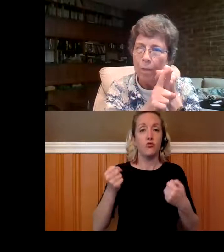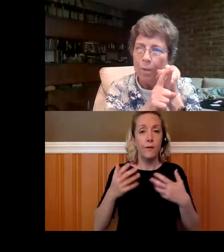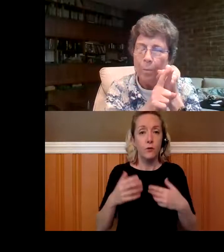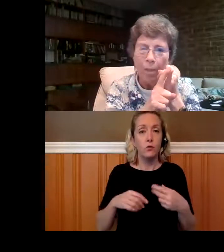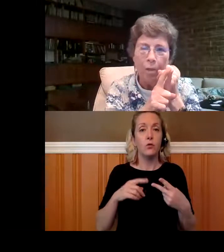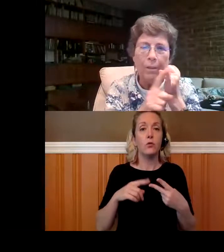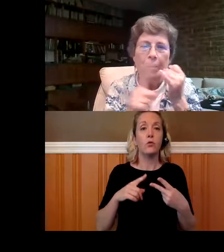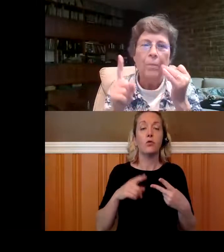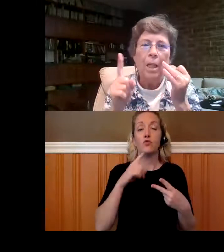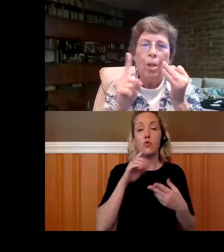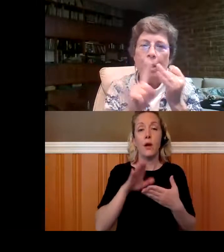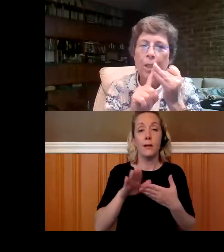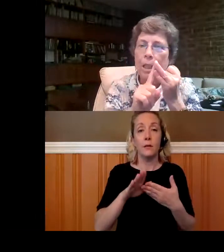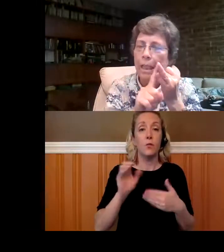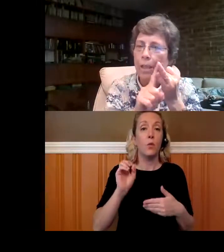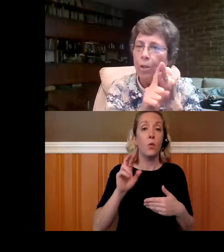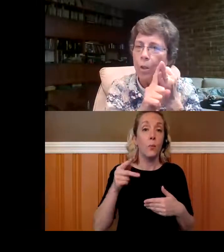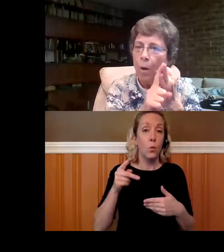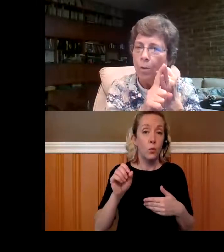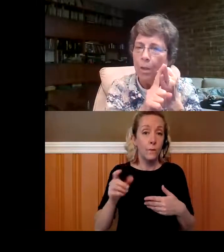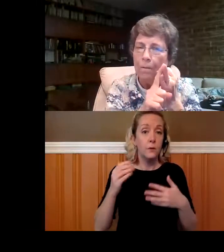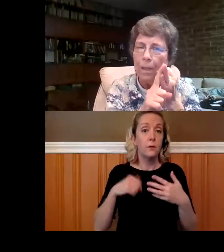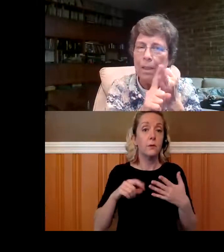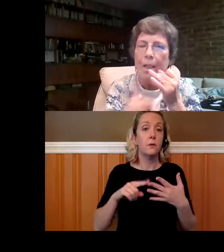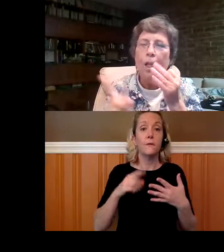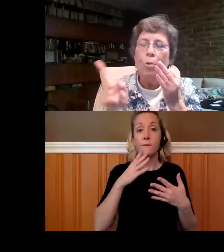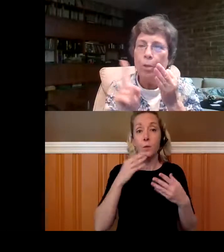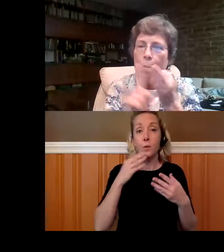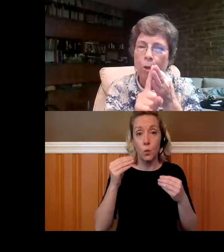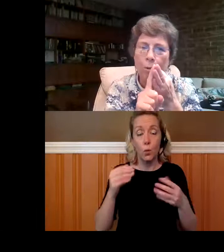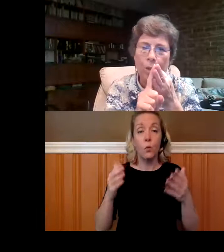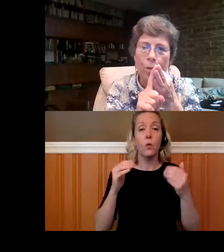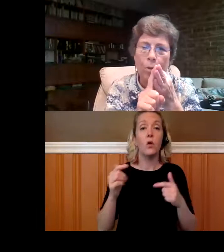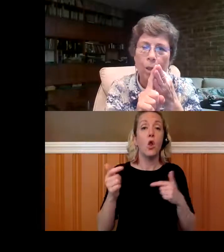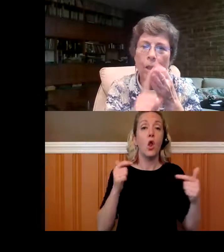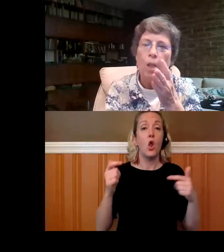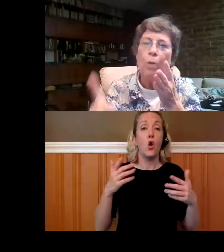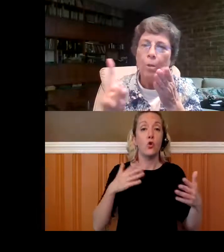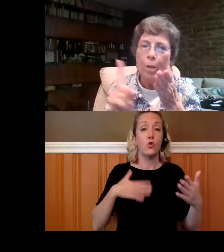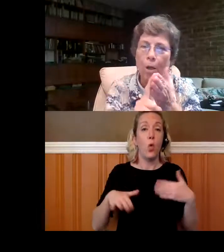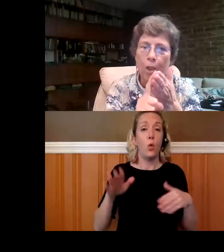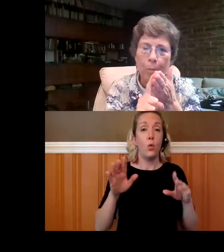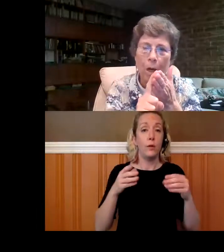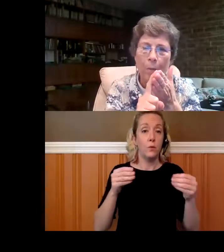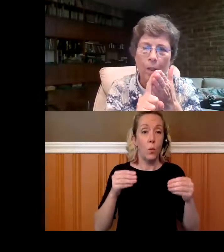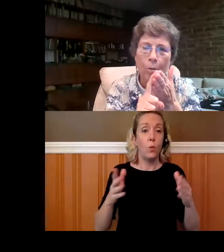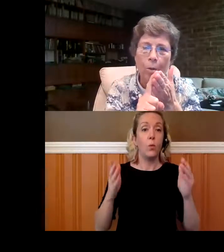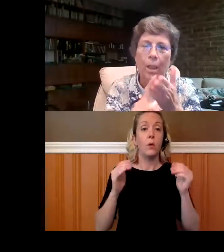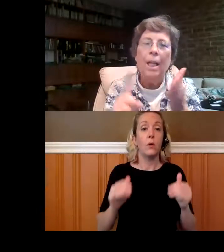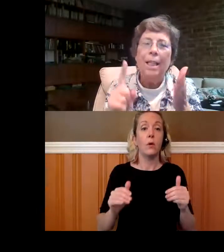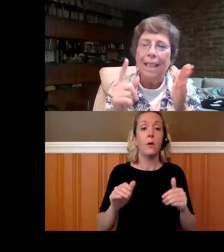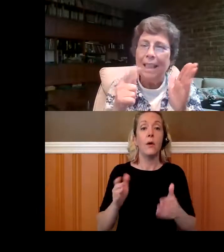cleaners or the post office, going to a grocery store, going to a large department store, soliciting aid to cross the